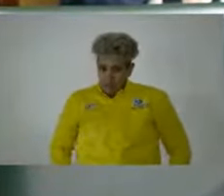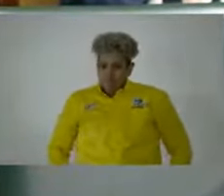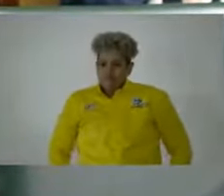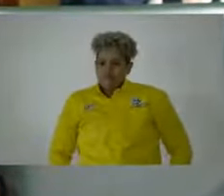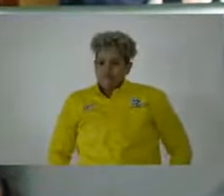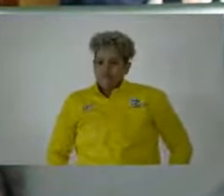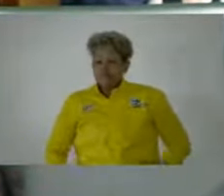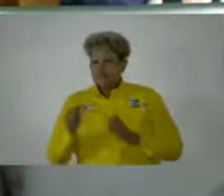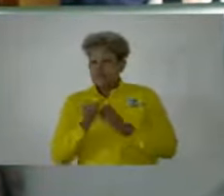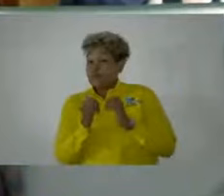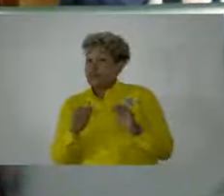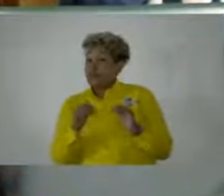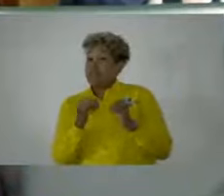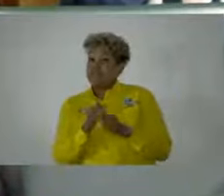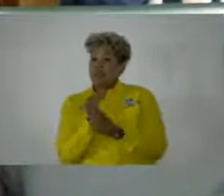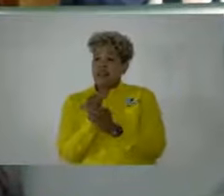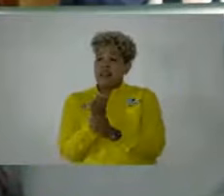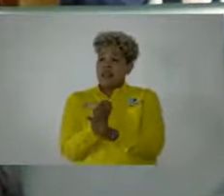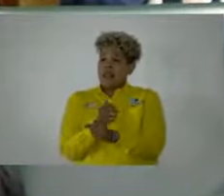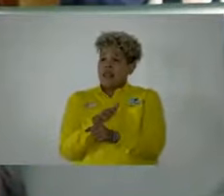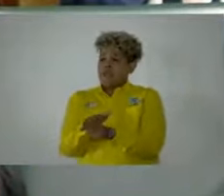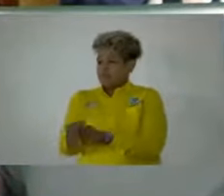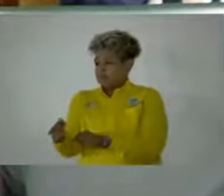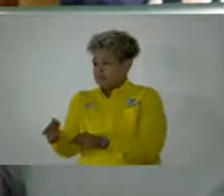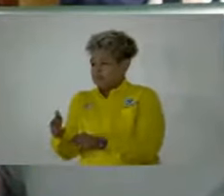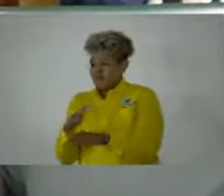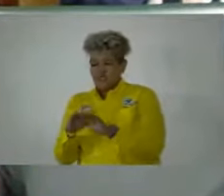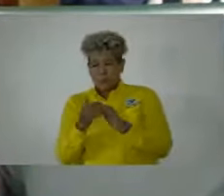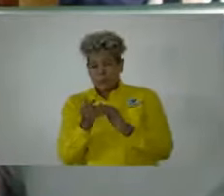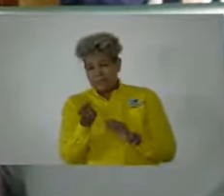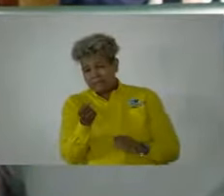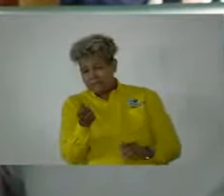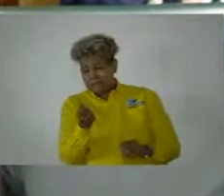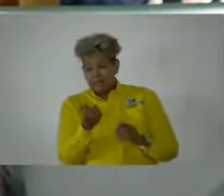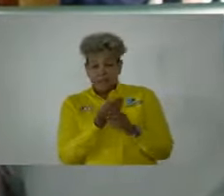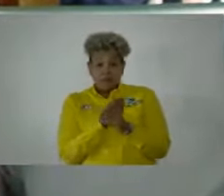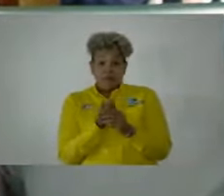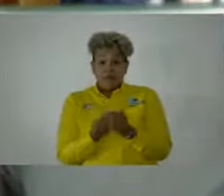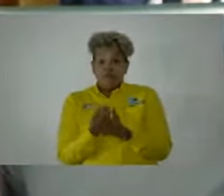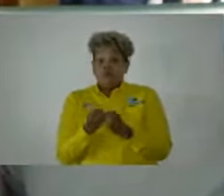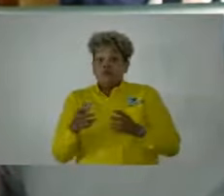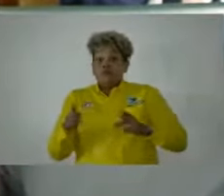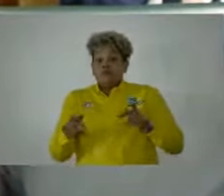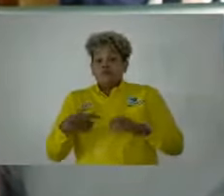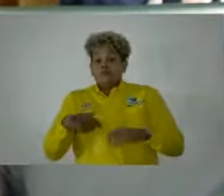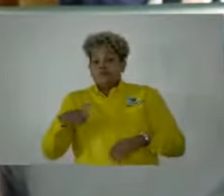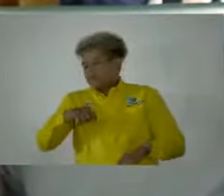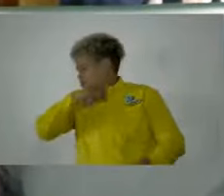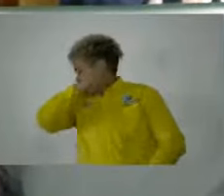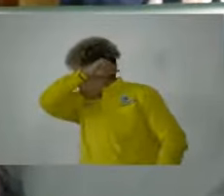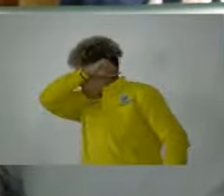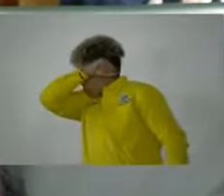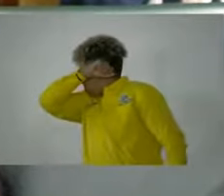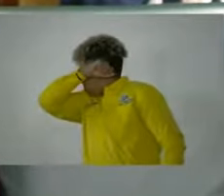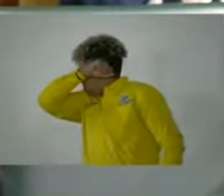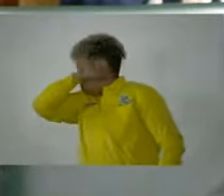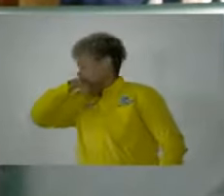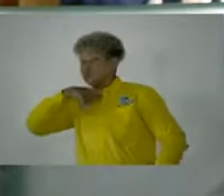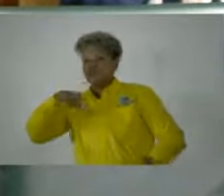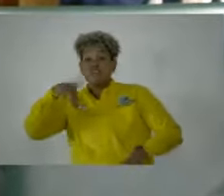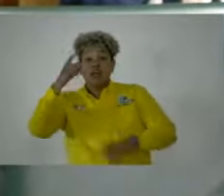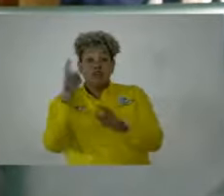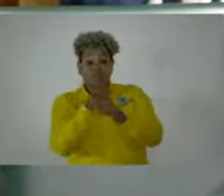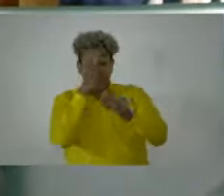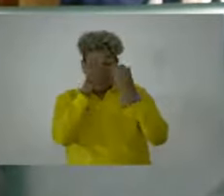With the limited land space available in Jamaica and a growing population that we need to feed, we must find the right synergies